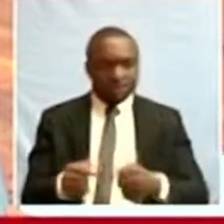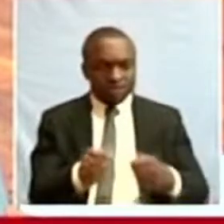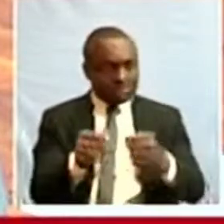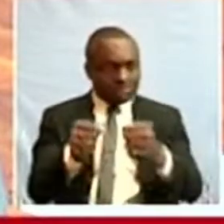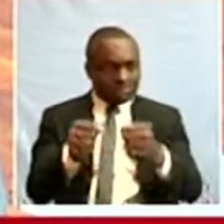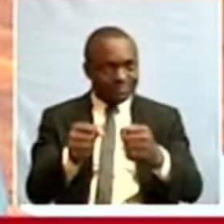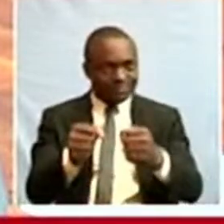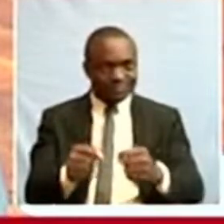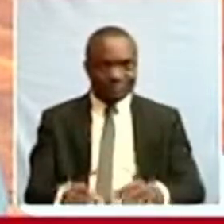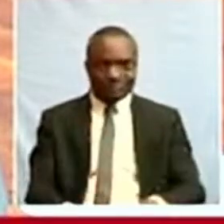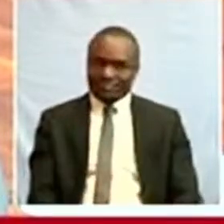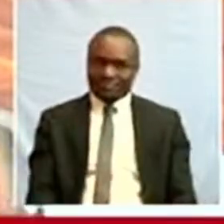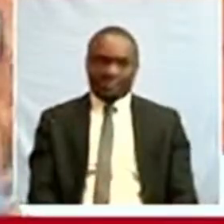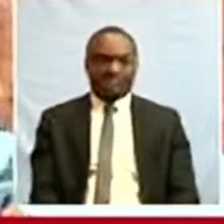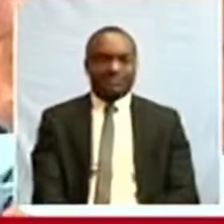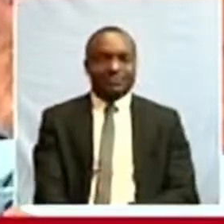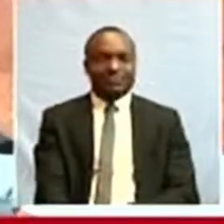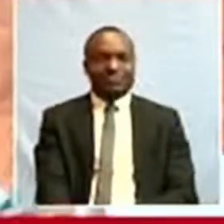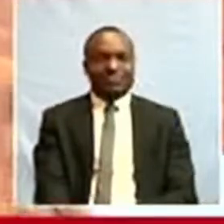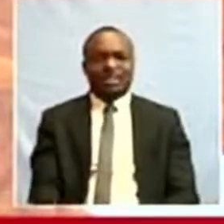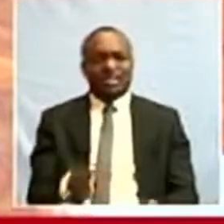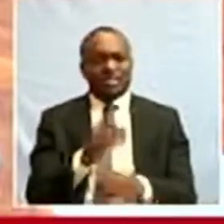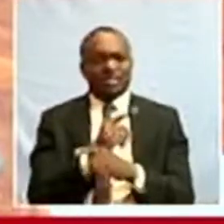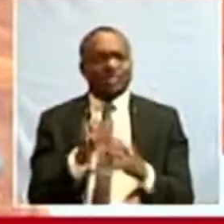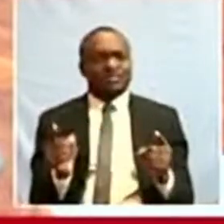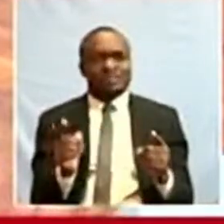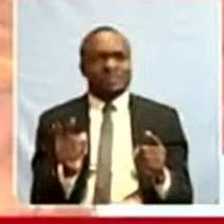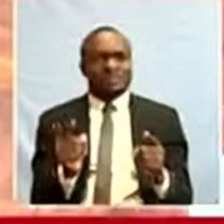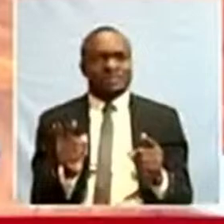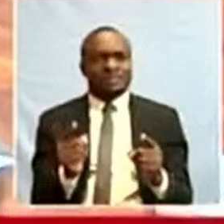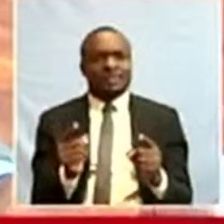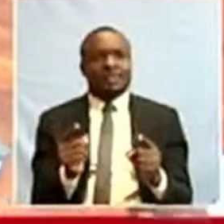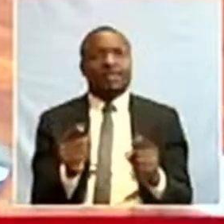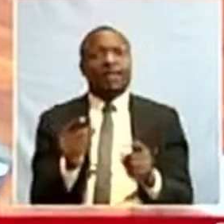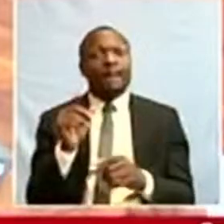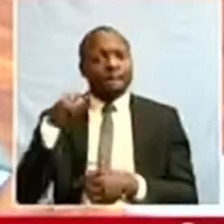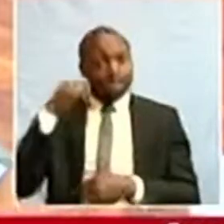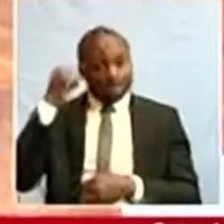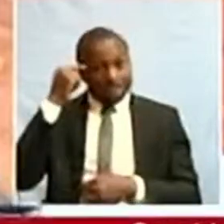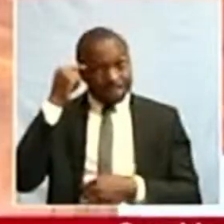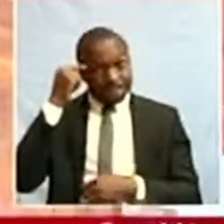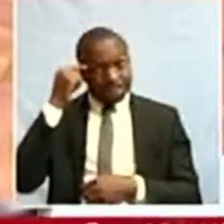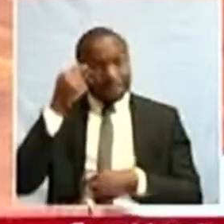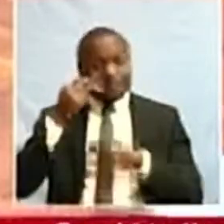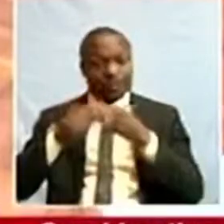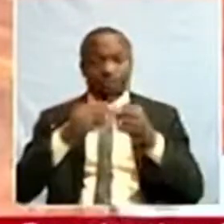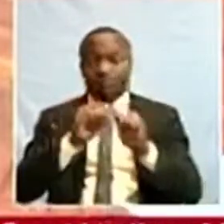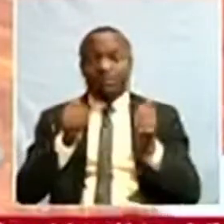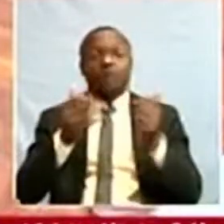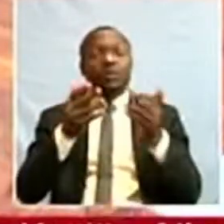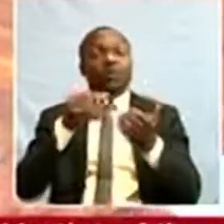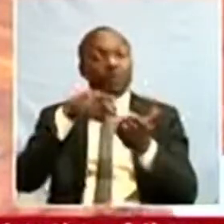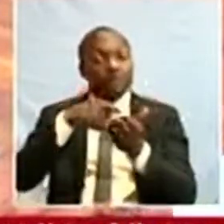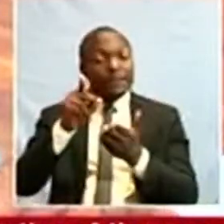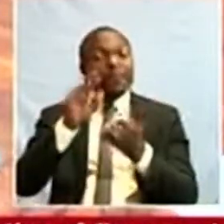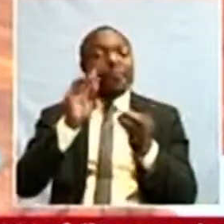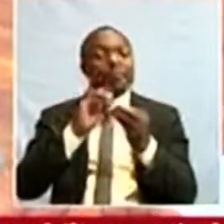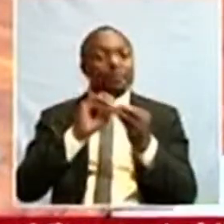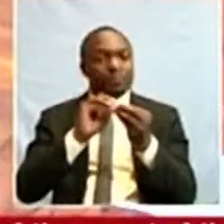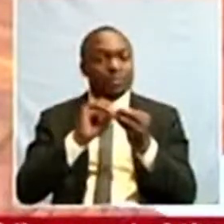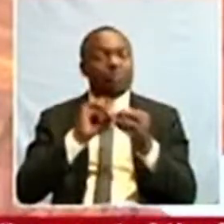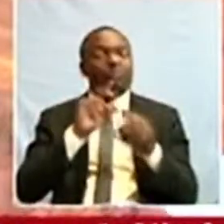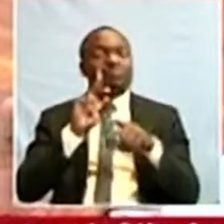programs, as it were, because it's just where PS, the government, means well. They want a lot of people to